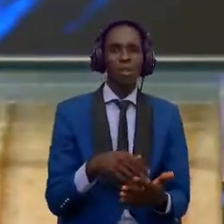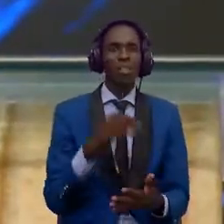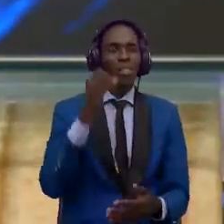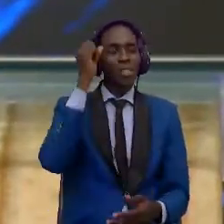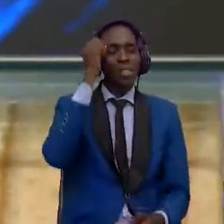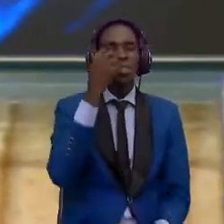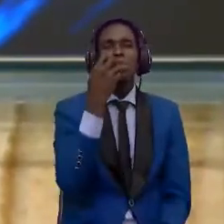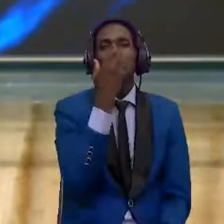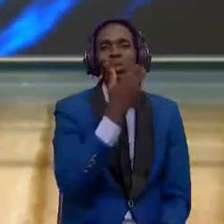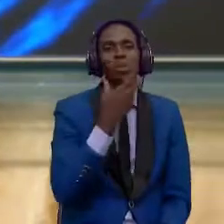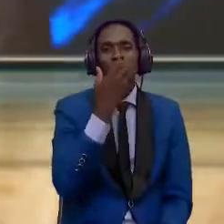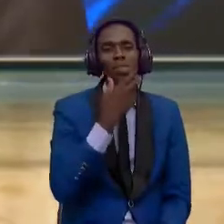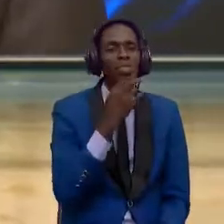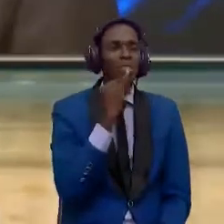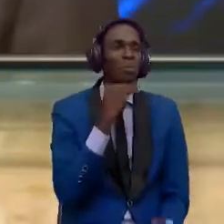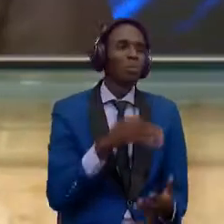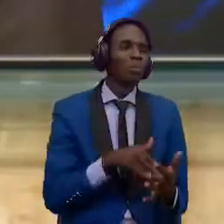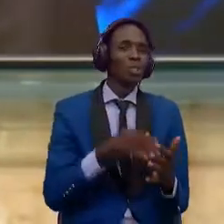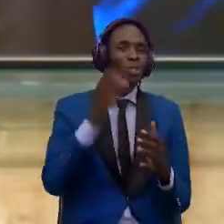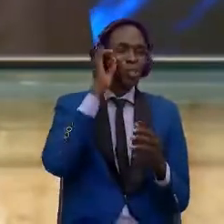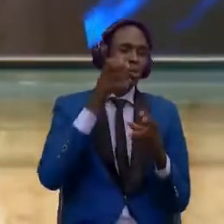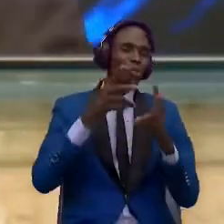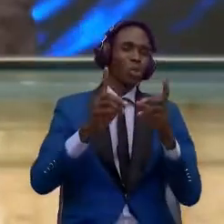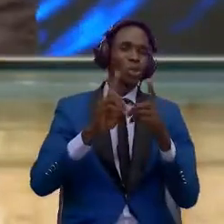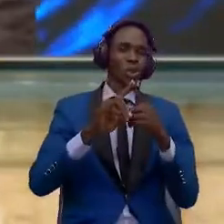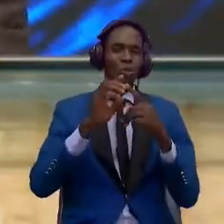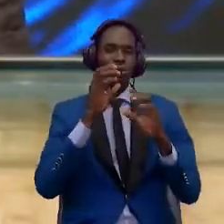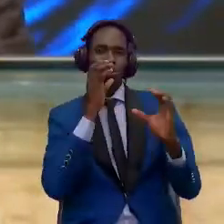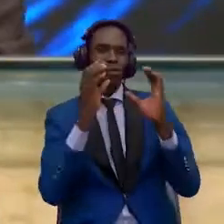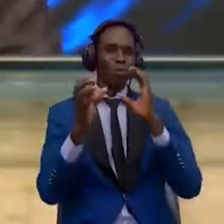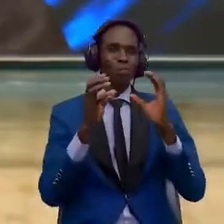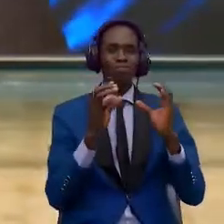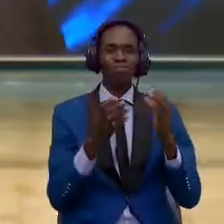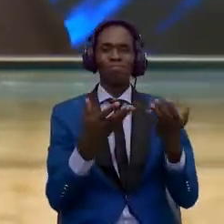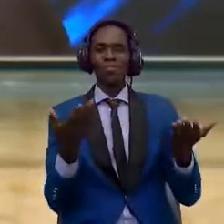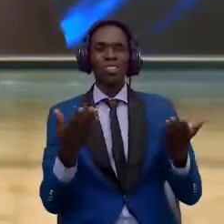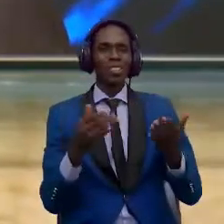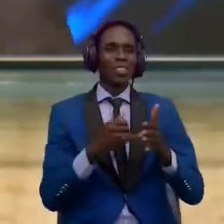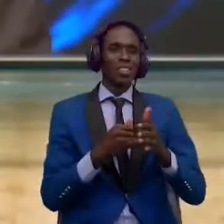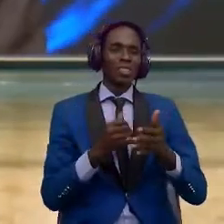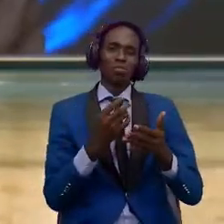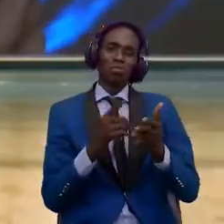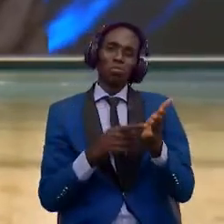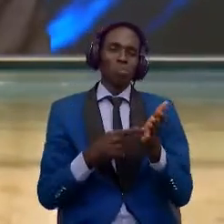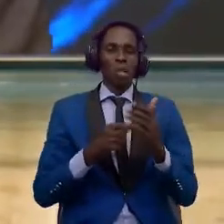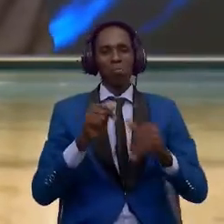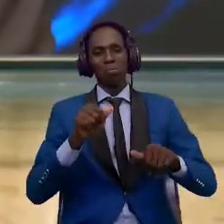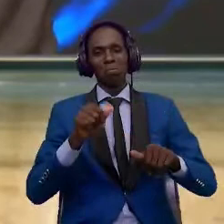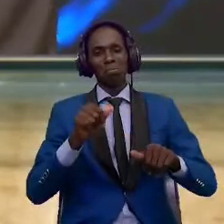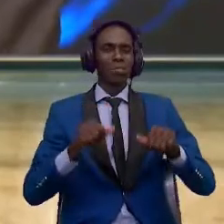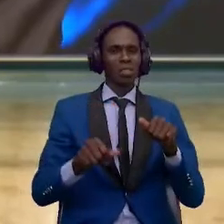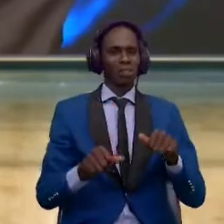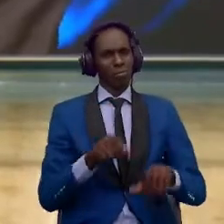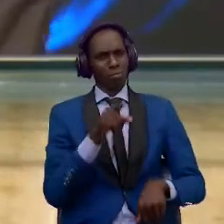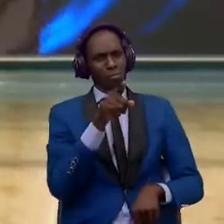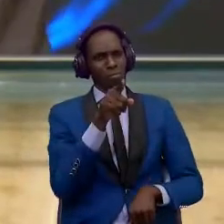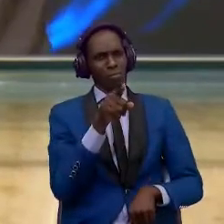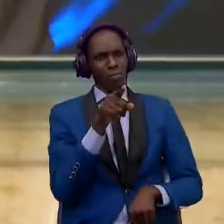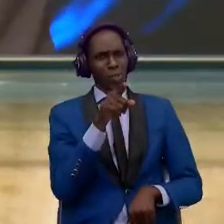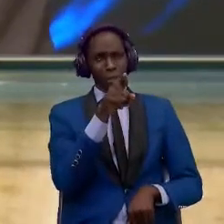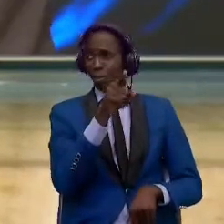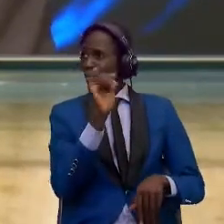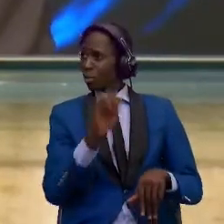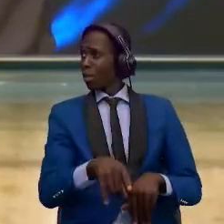speech, his way of communication is contemptible. You wonder, is this the one they